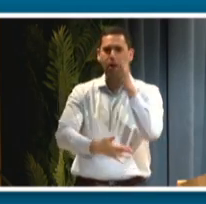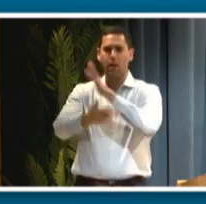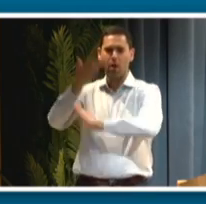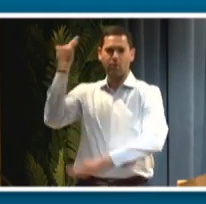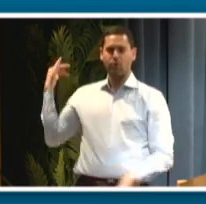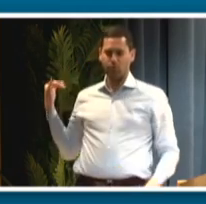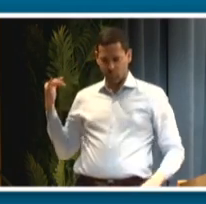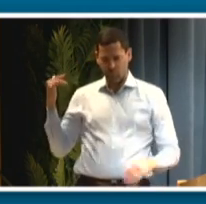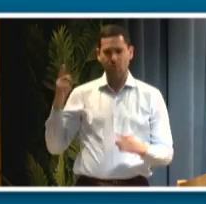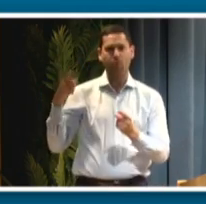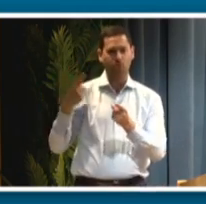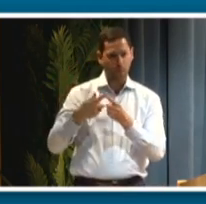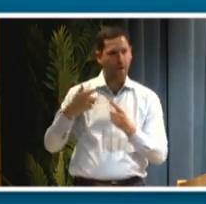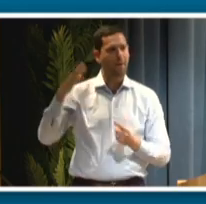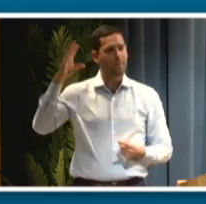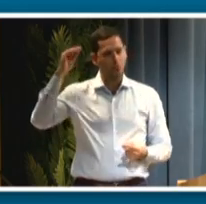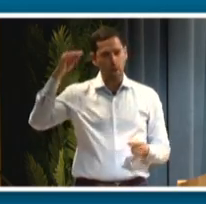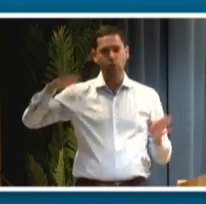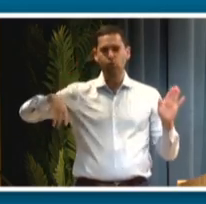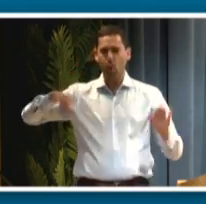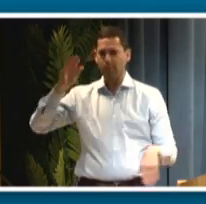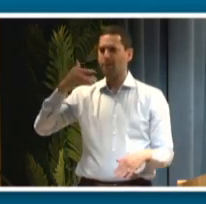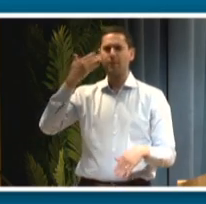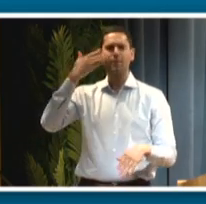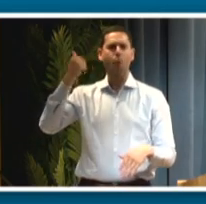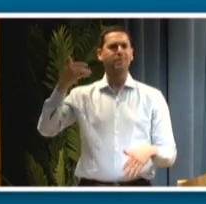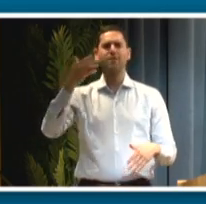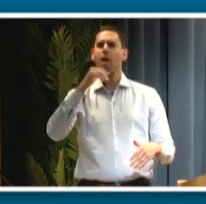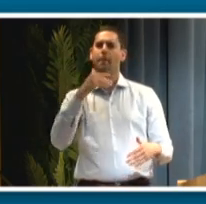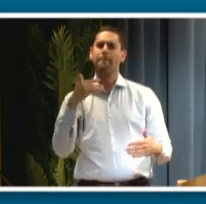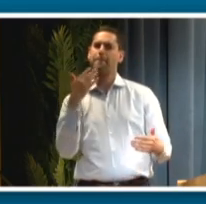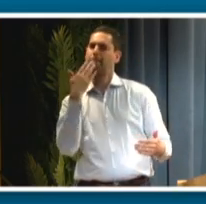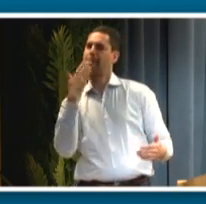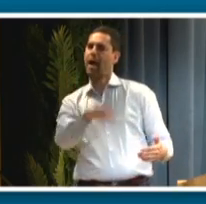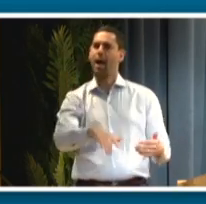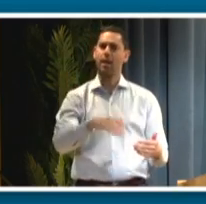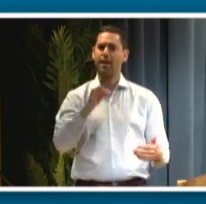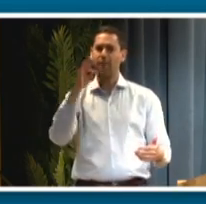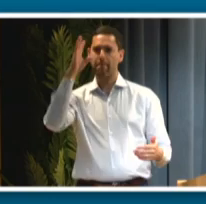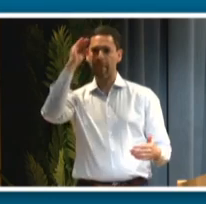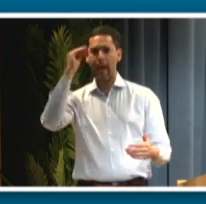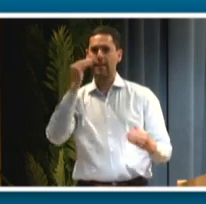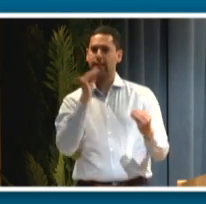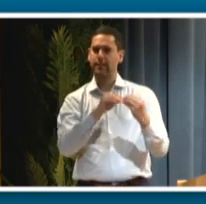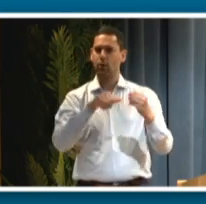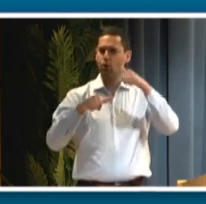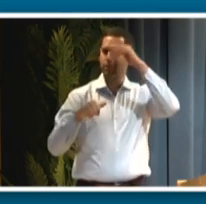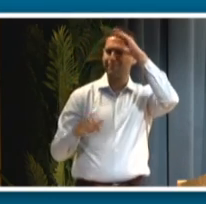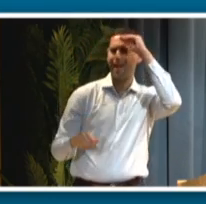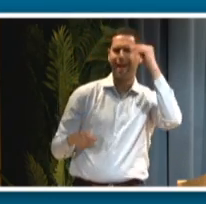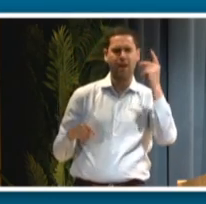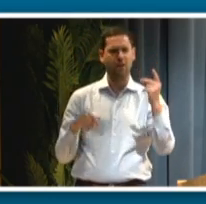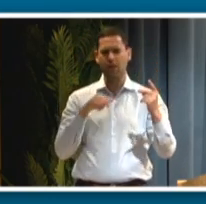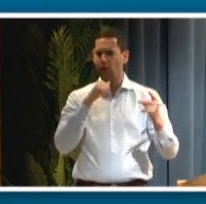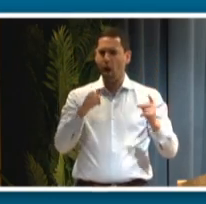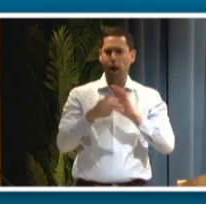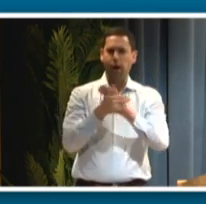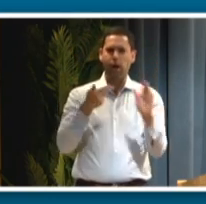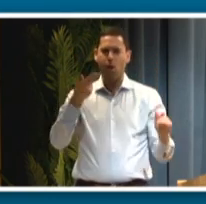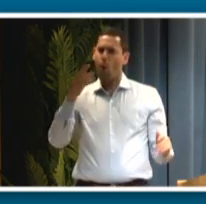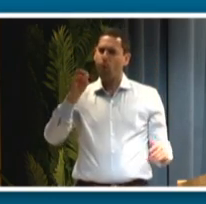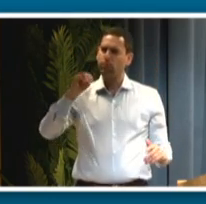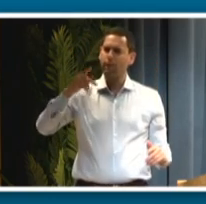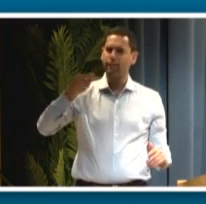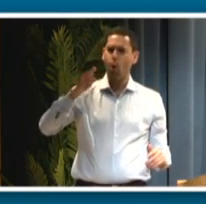anything bad with a man kissing a man, so I ain't gotta be homophobic. Right. Right? This is how it metastasizes, yes. Right? Like, that's what can